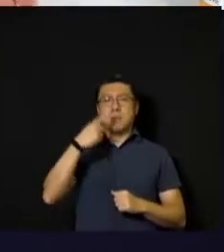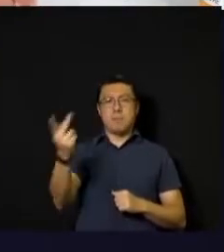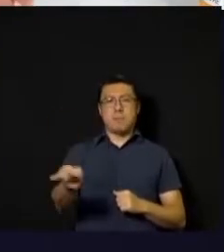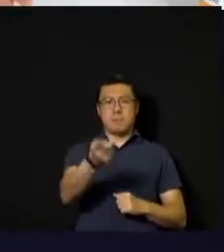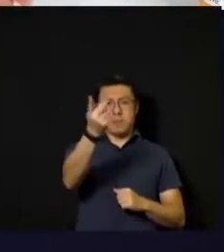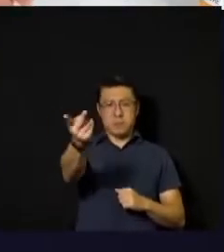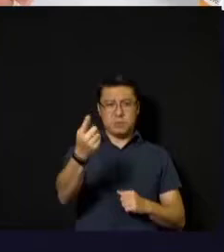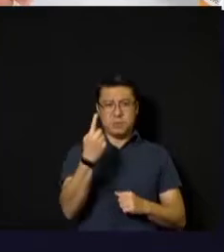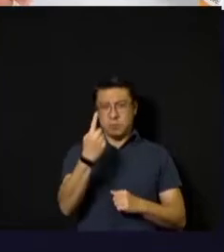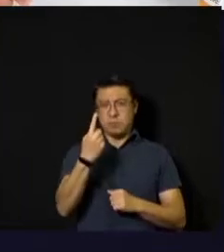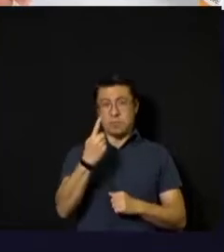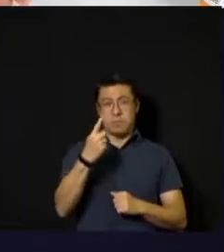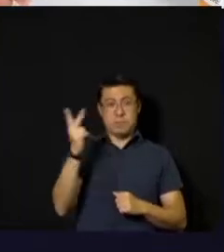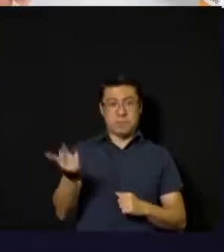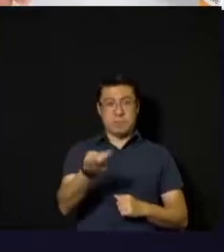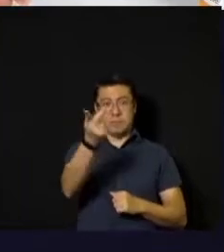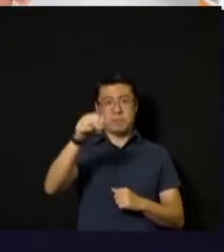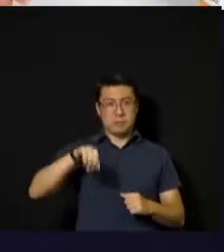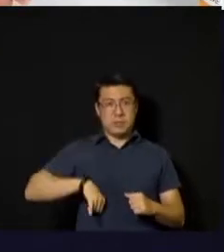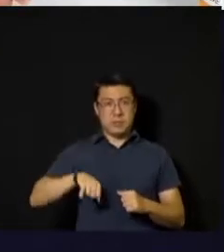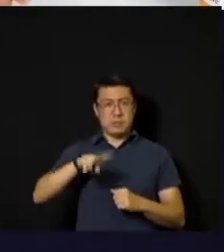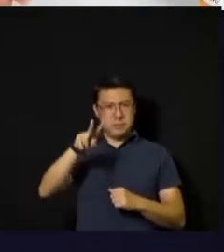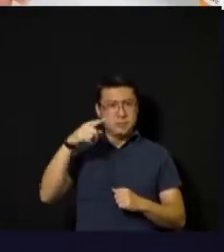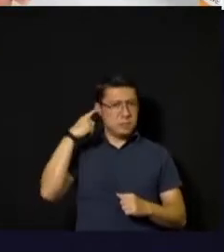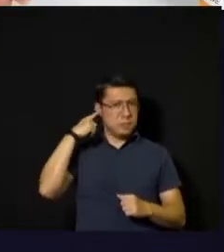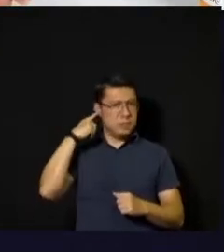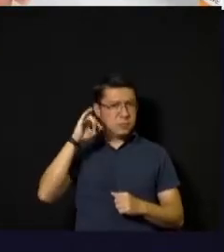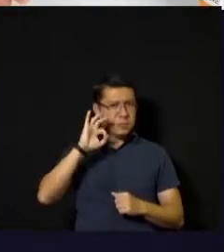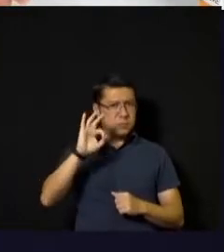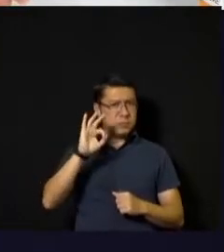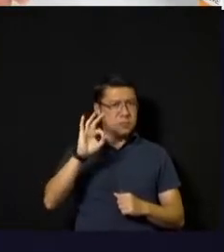I have a question for you, which is very interesting. Can you hear me?